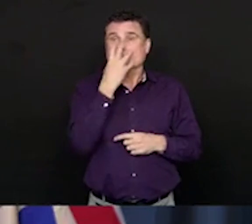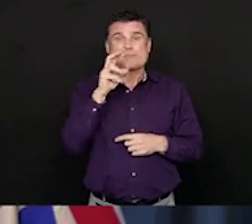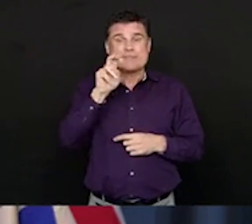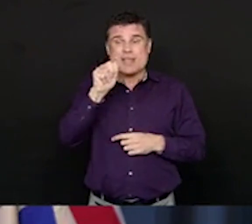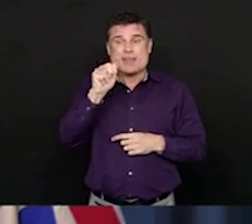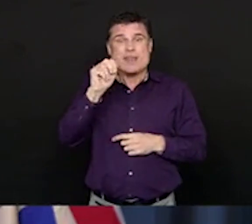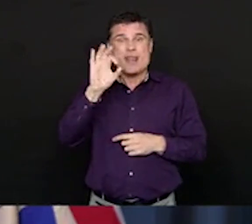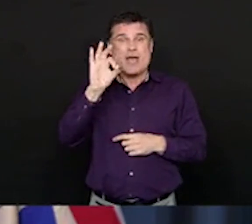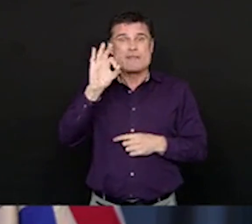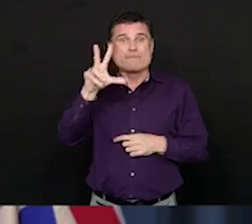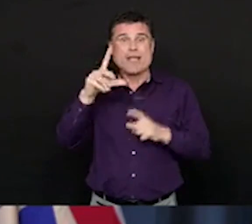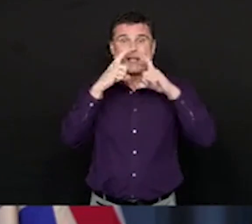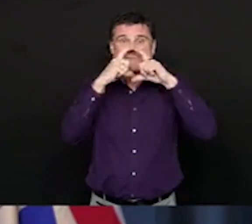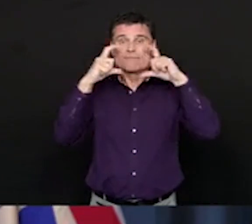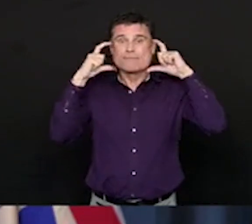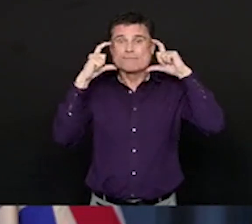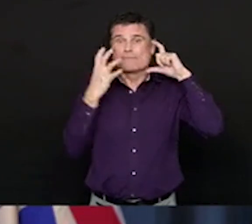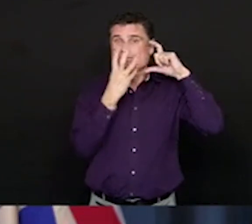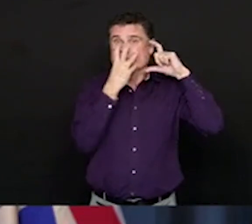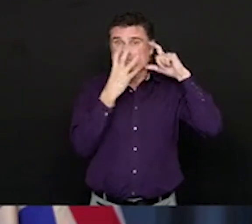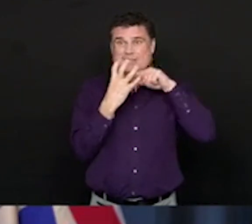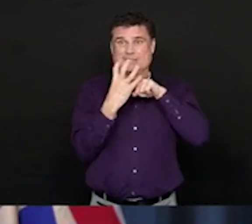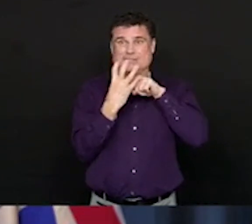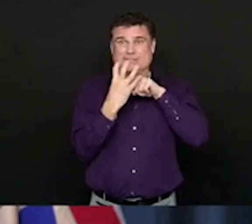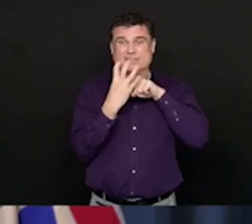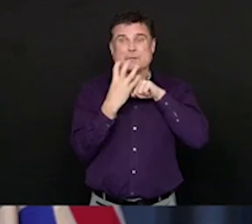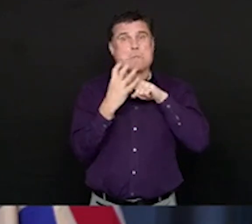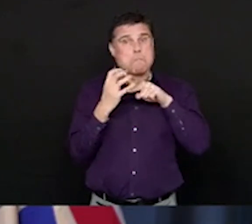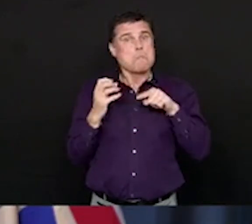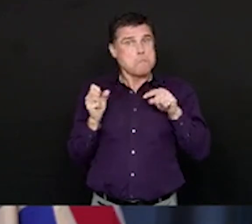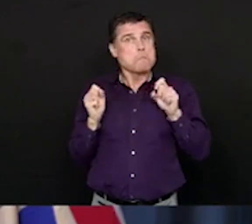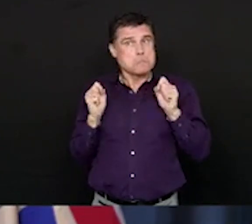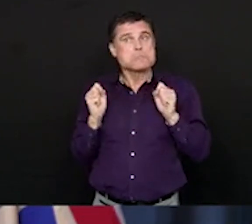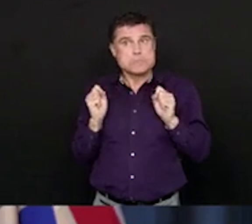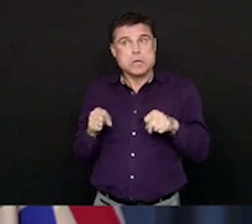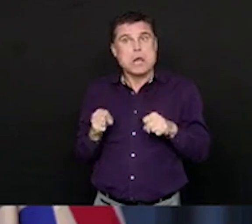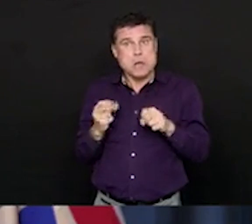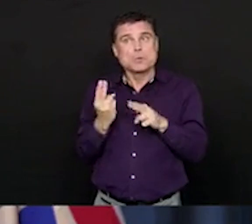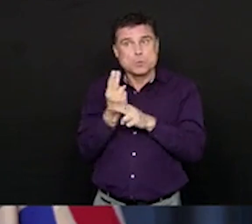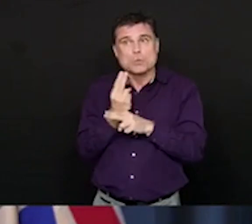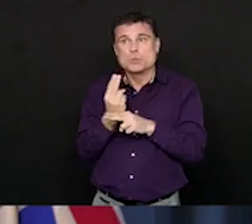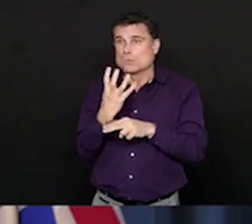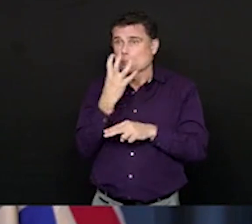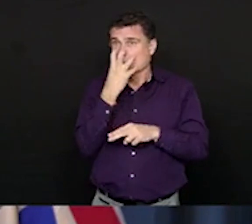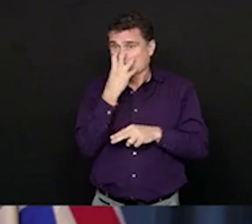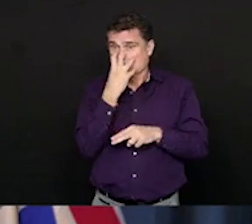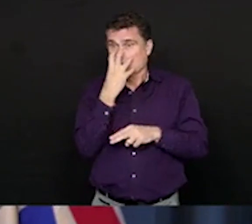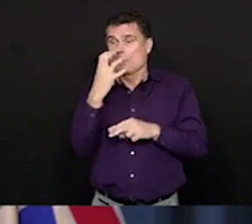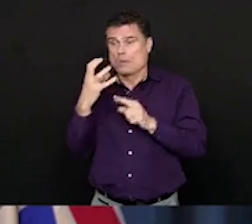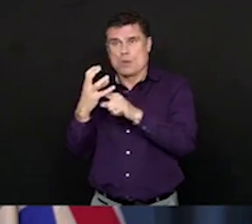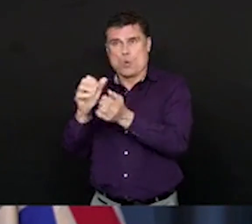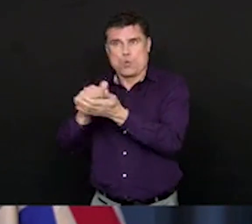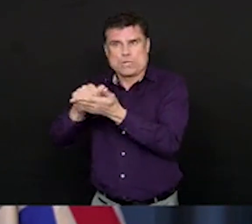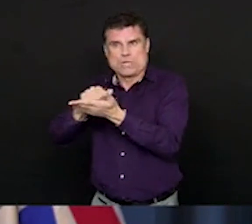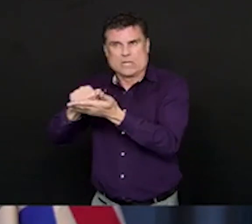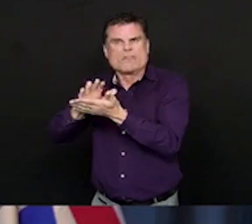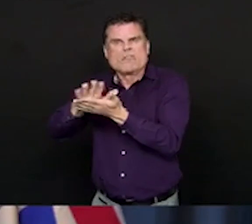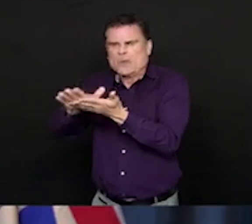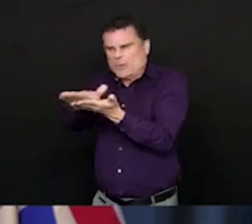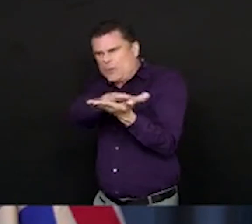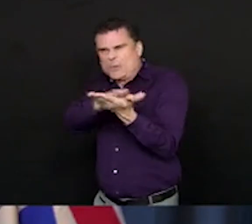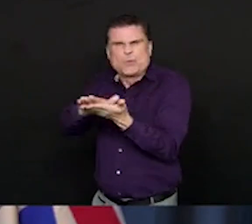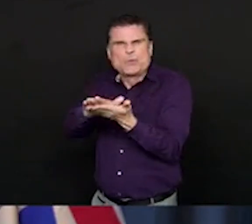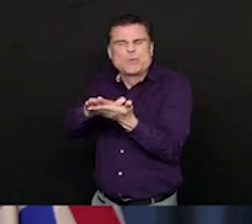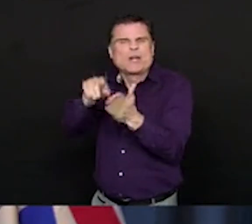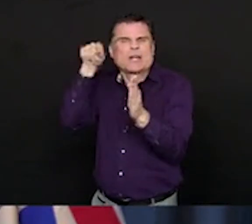be reprocessed, we call it, or sterilized again, or decontaminated from a variety of different methods, and there's